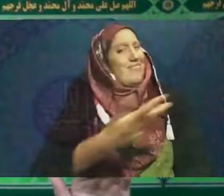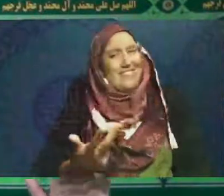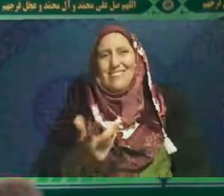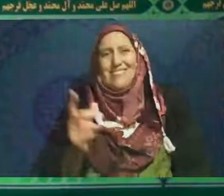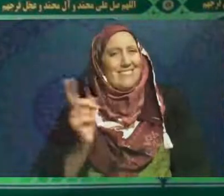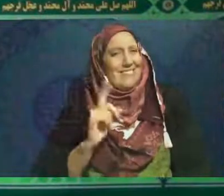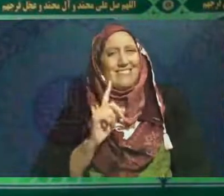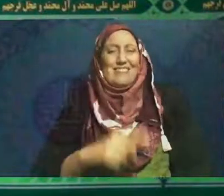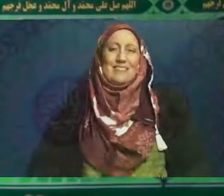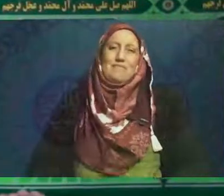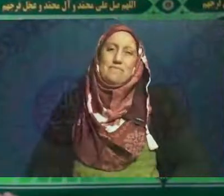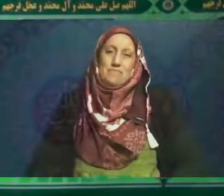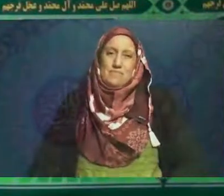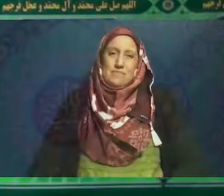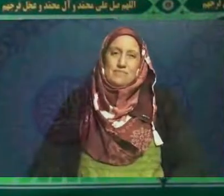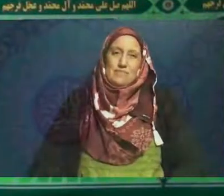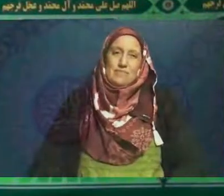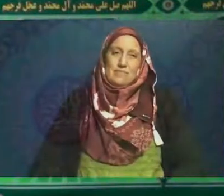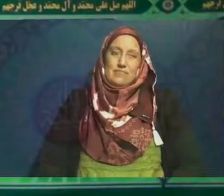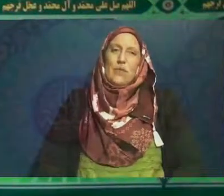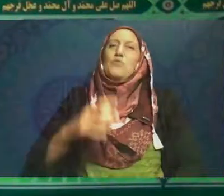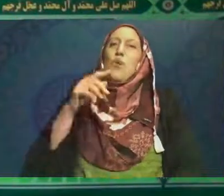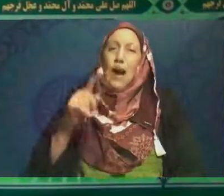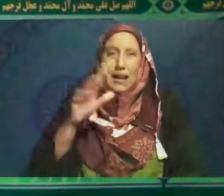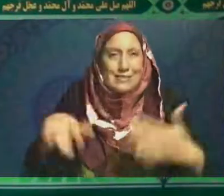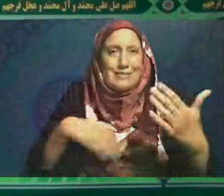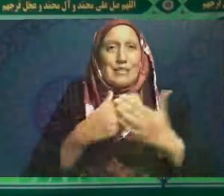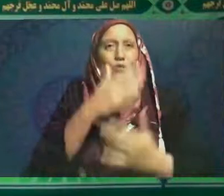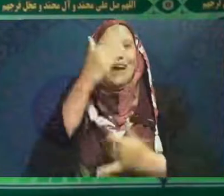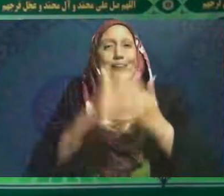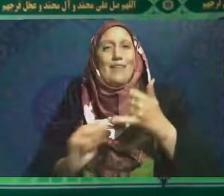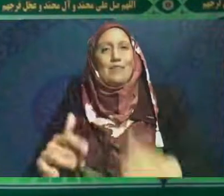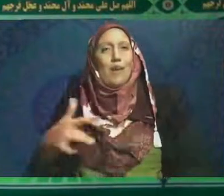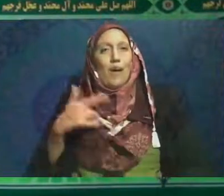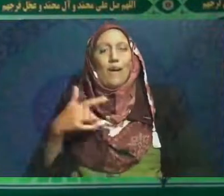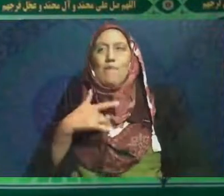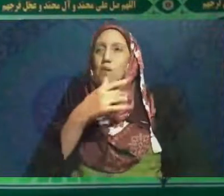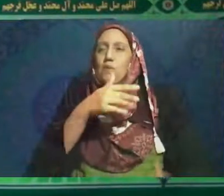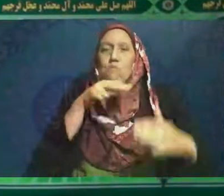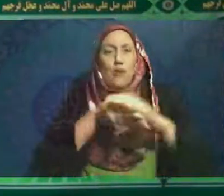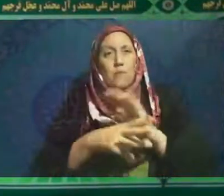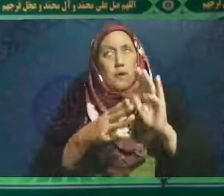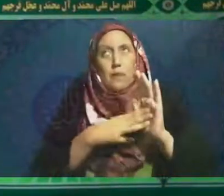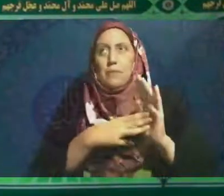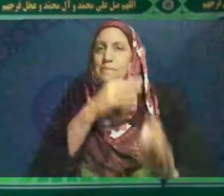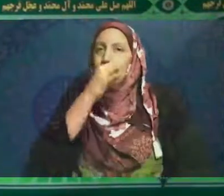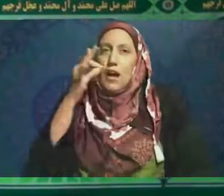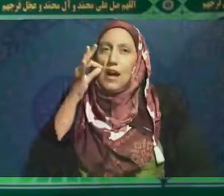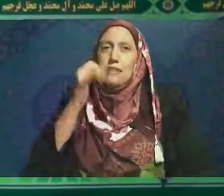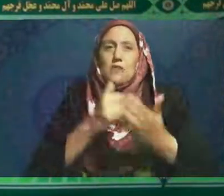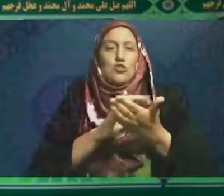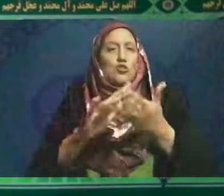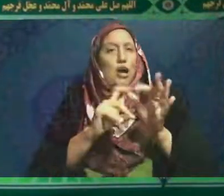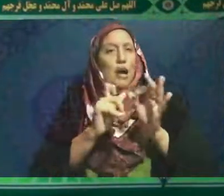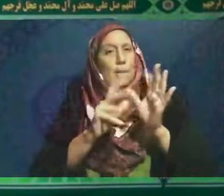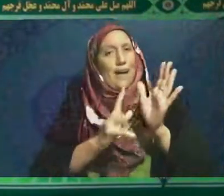end of his life, that was his lifestyle and practice. Now you say, Ya Allah, because I want to bring my lifestyle